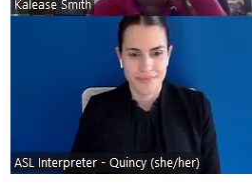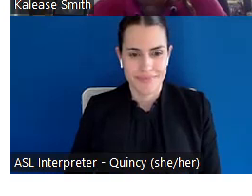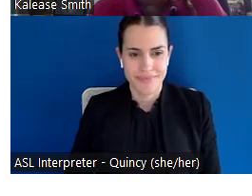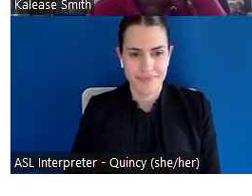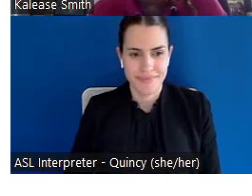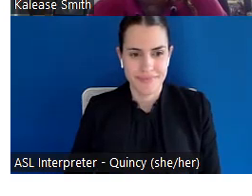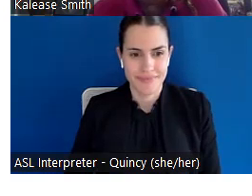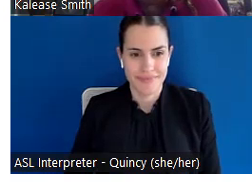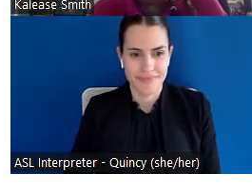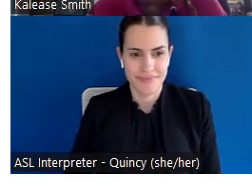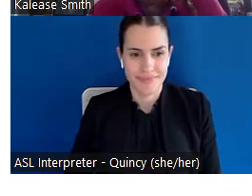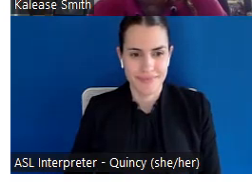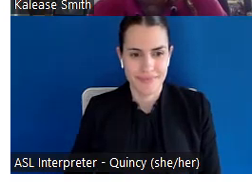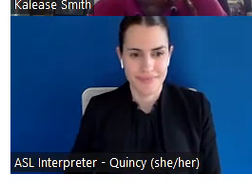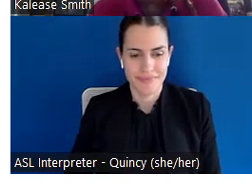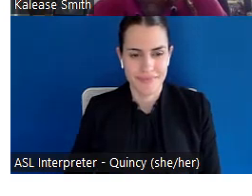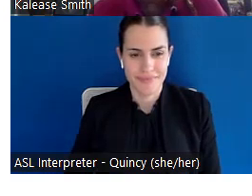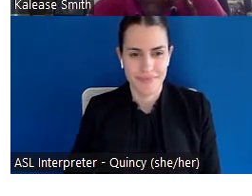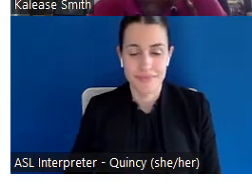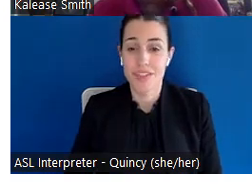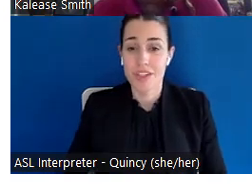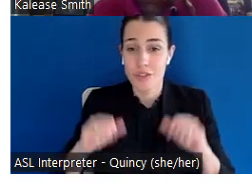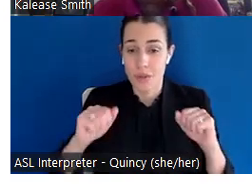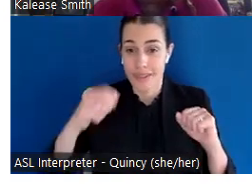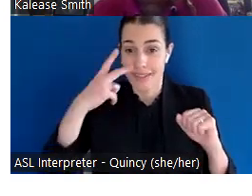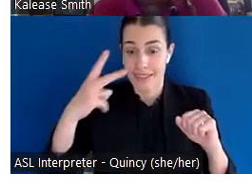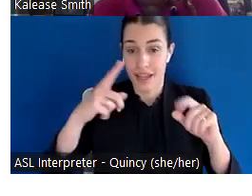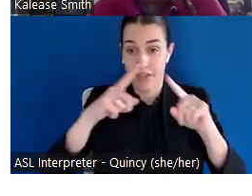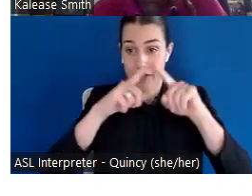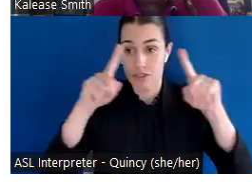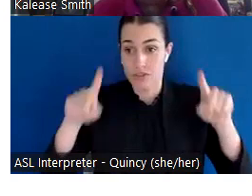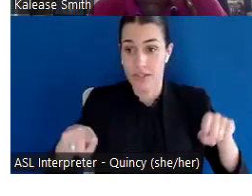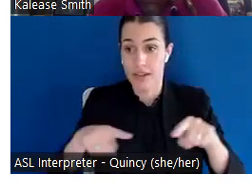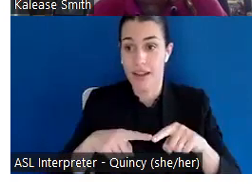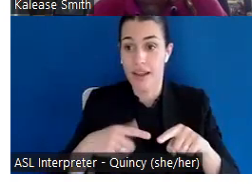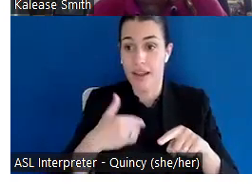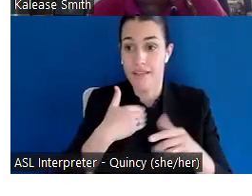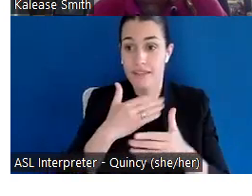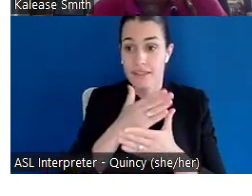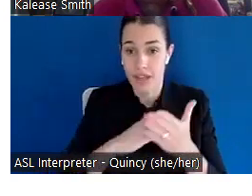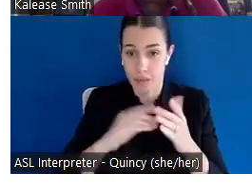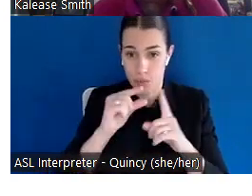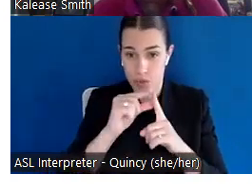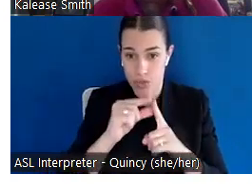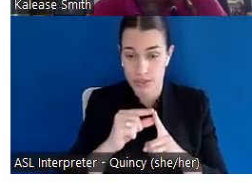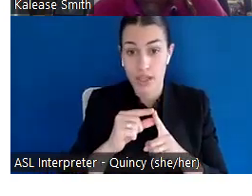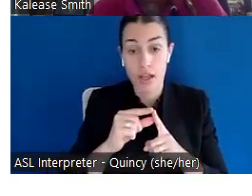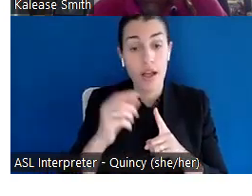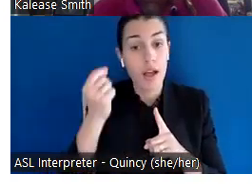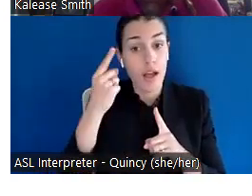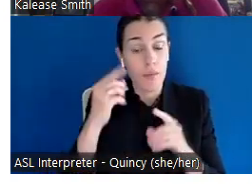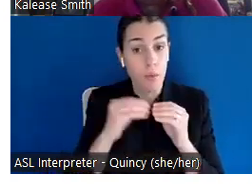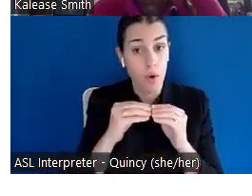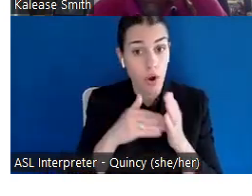So on the screen, you should see there are some words. The more times a word is said, the bigger it gets. So we can see the